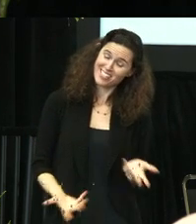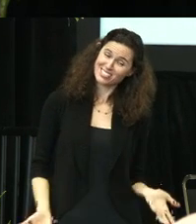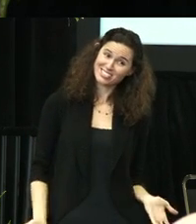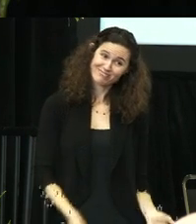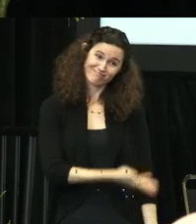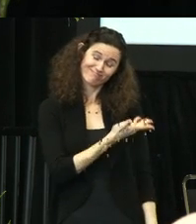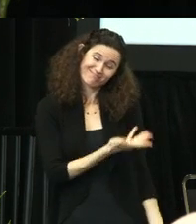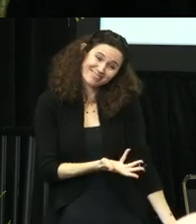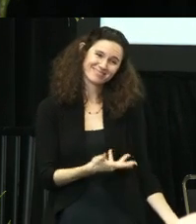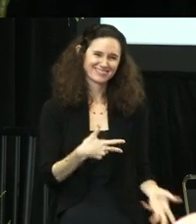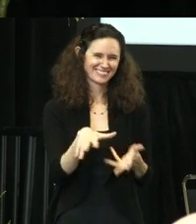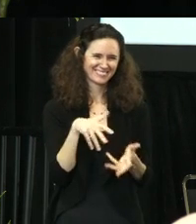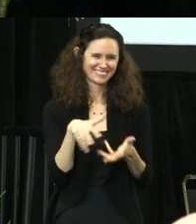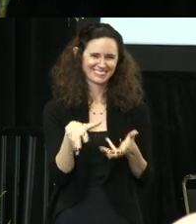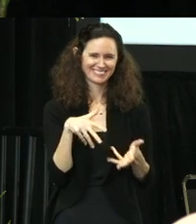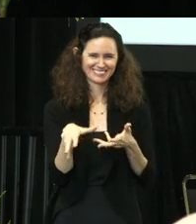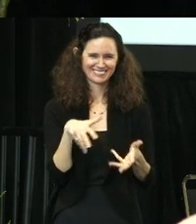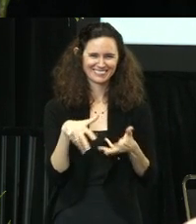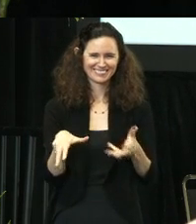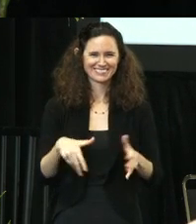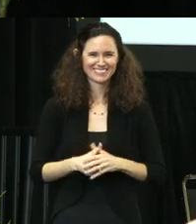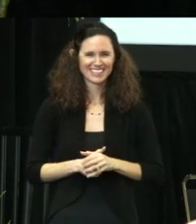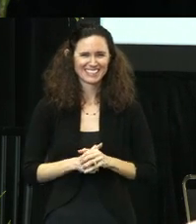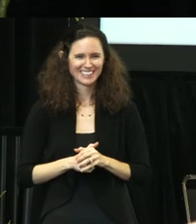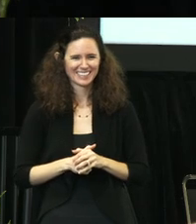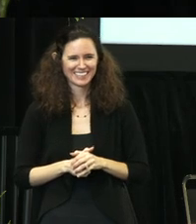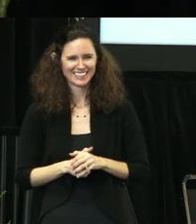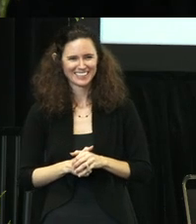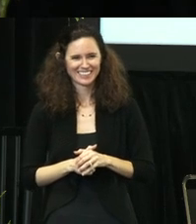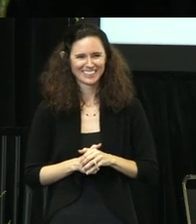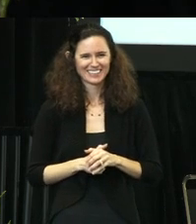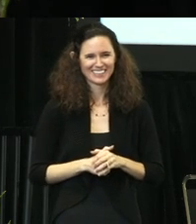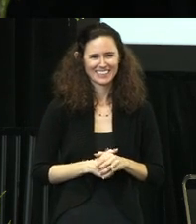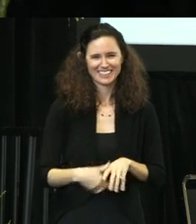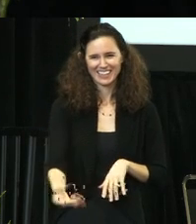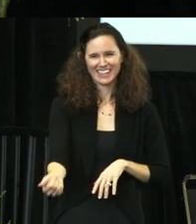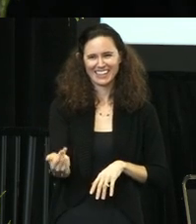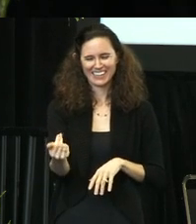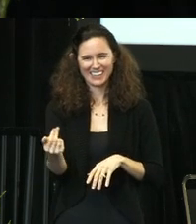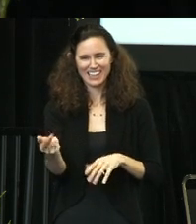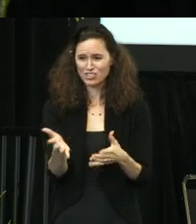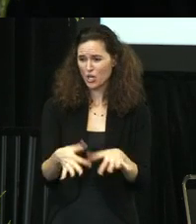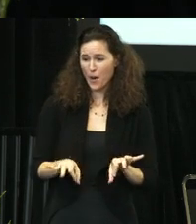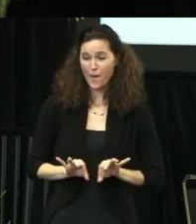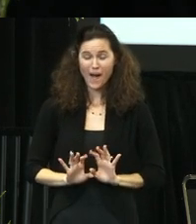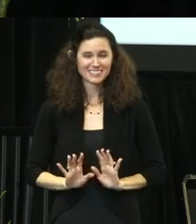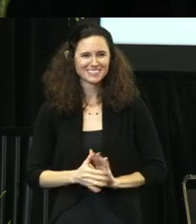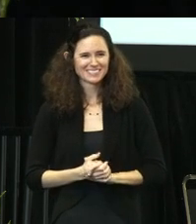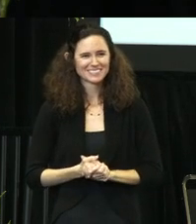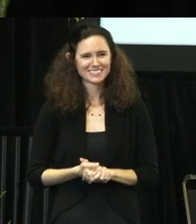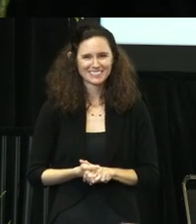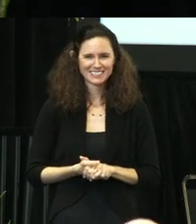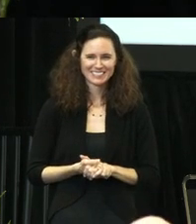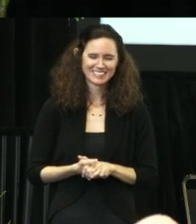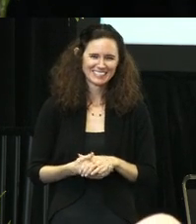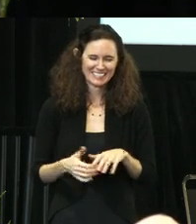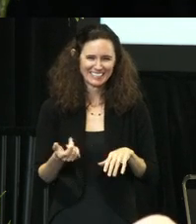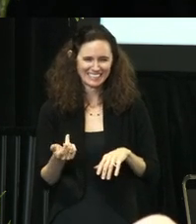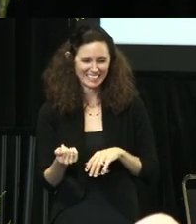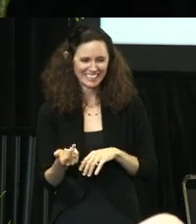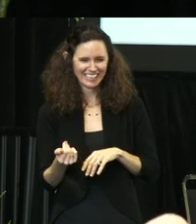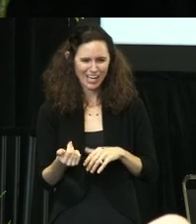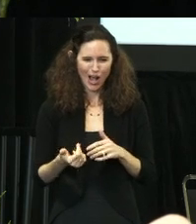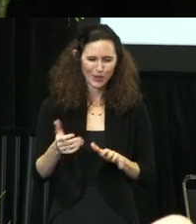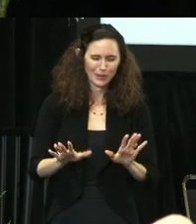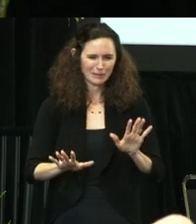then that's... I just wanted to copy the course! As it's just nothing that impacts us on a daily